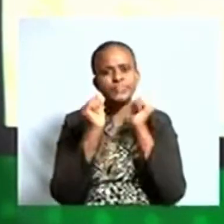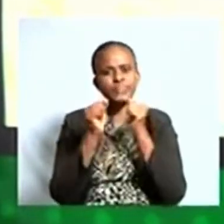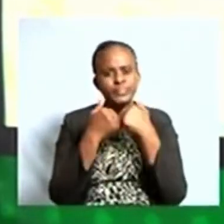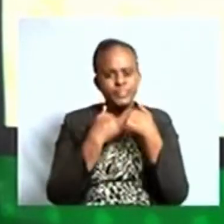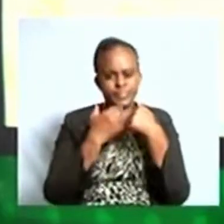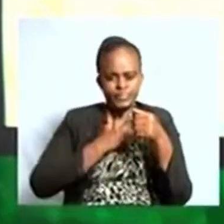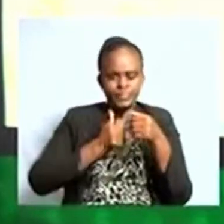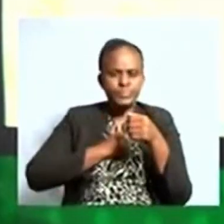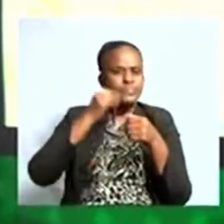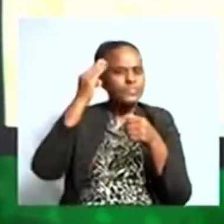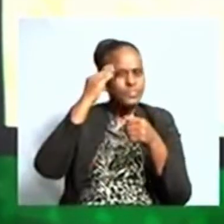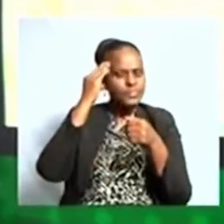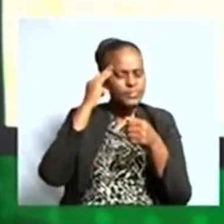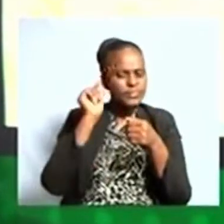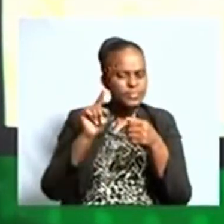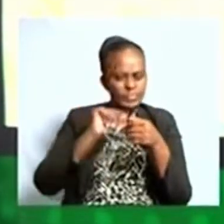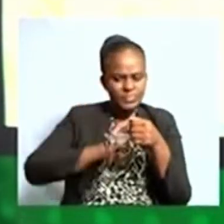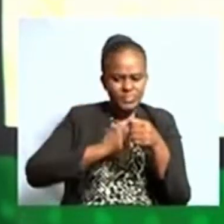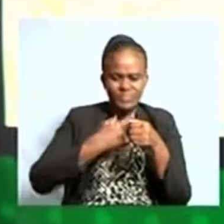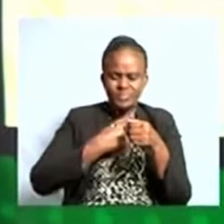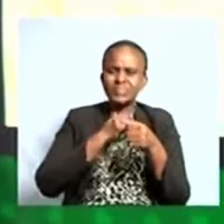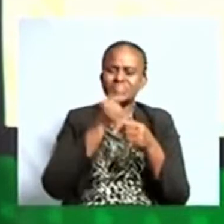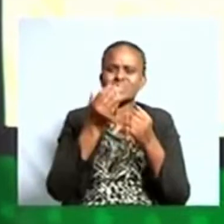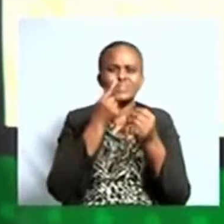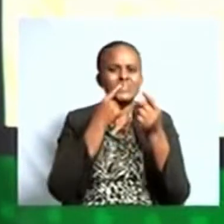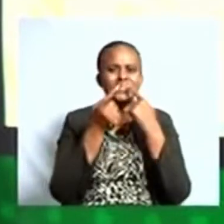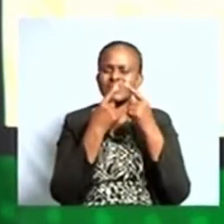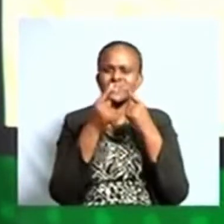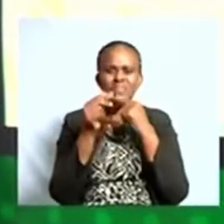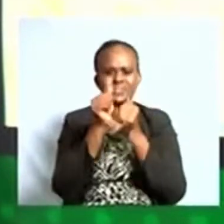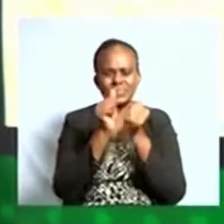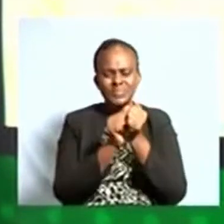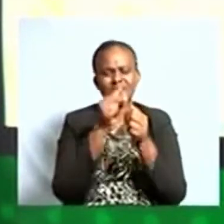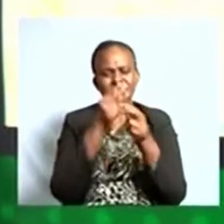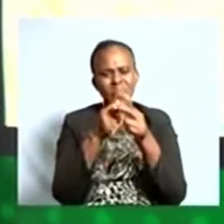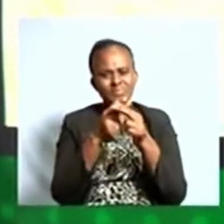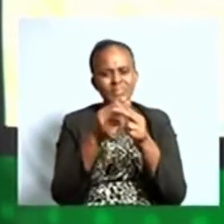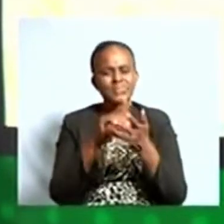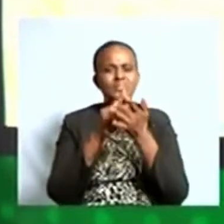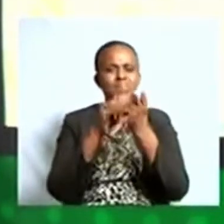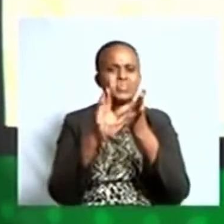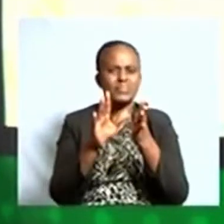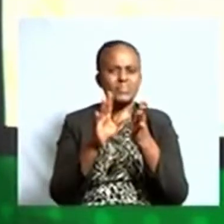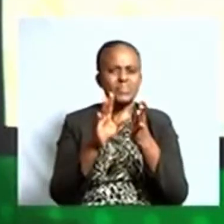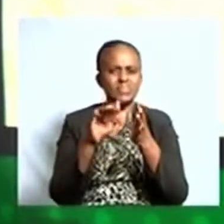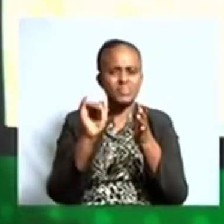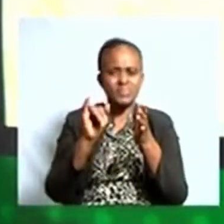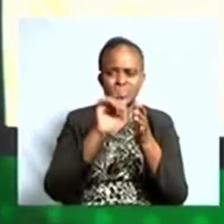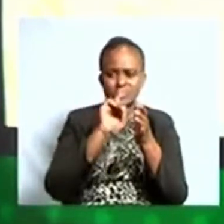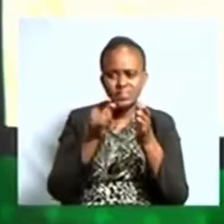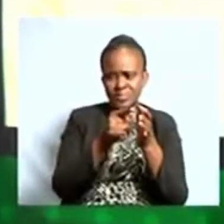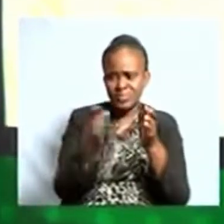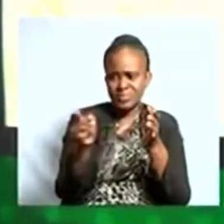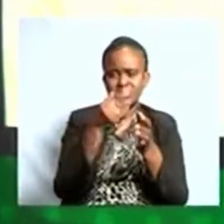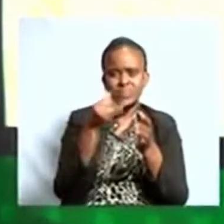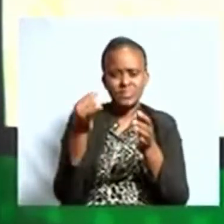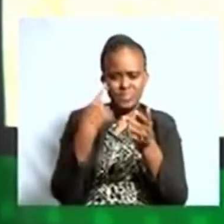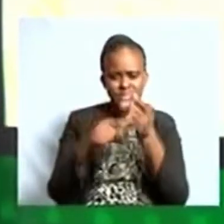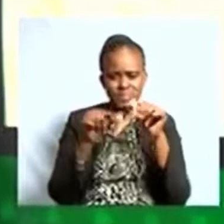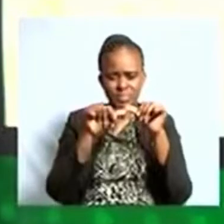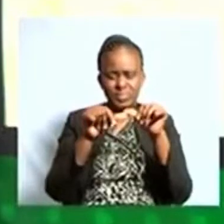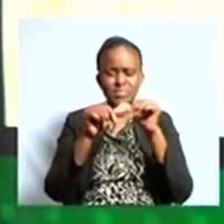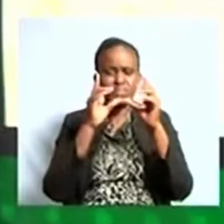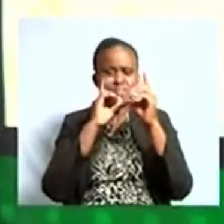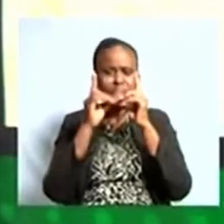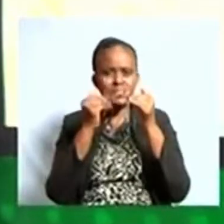know that I don't want to mention the name of the cooperating partner, because obviously these are issues that are still under